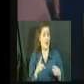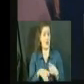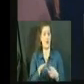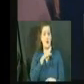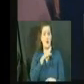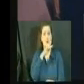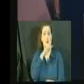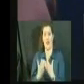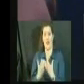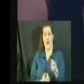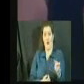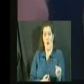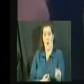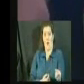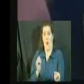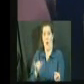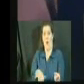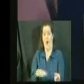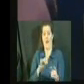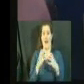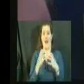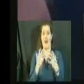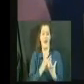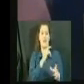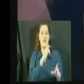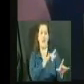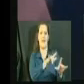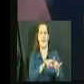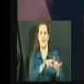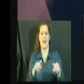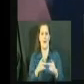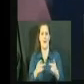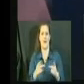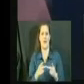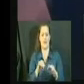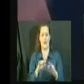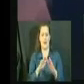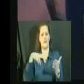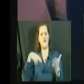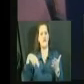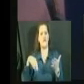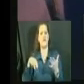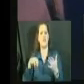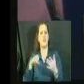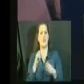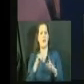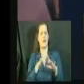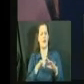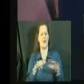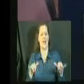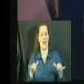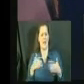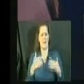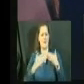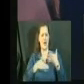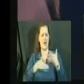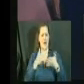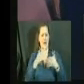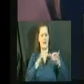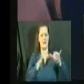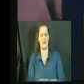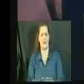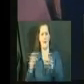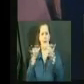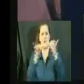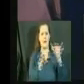class, so that class is not at the same place. So all of this pacing and this,